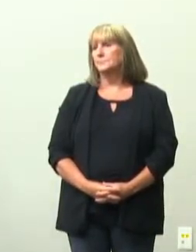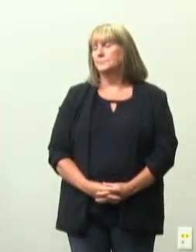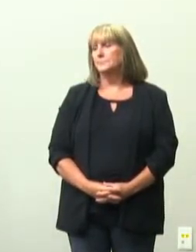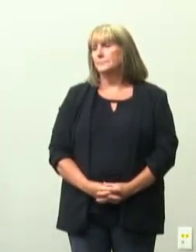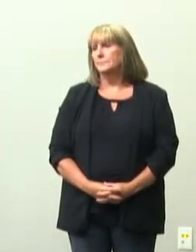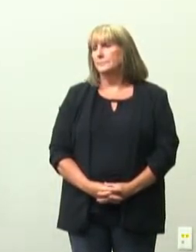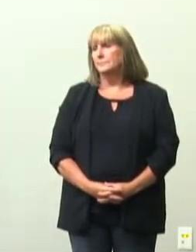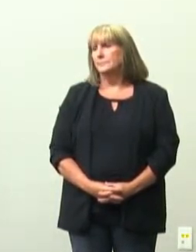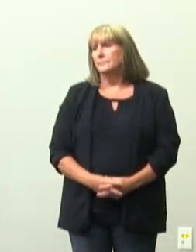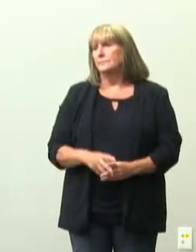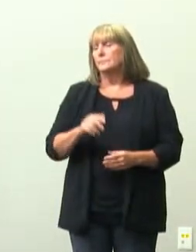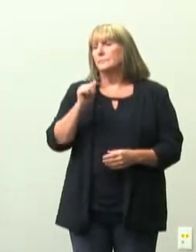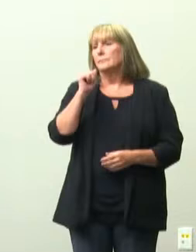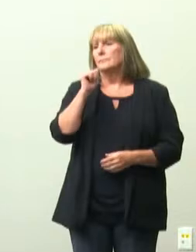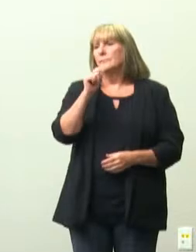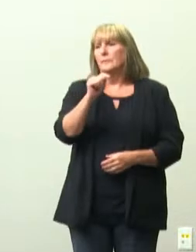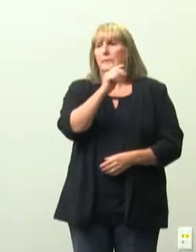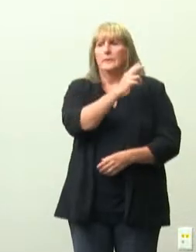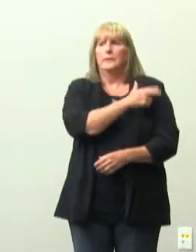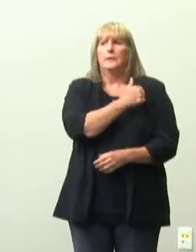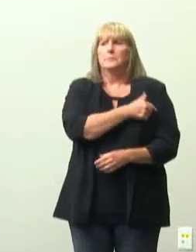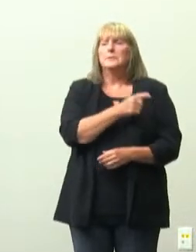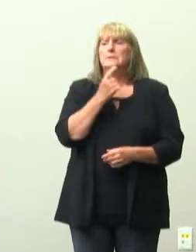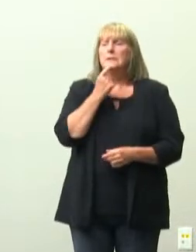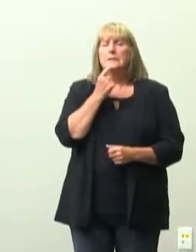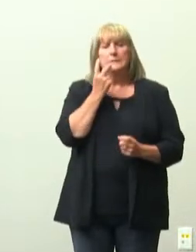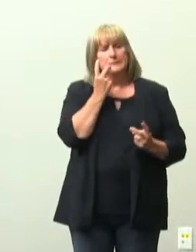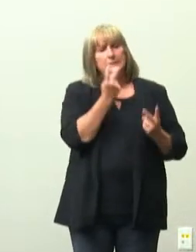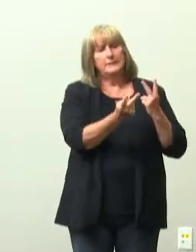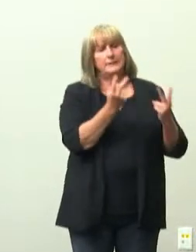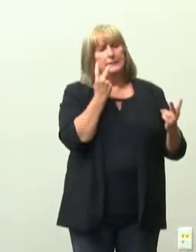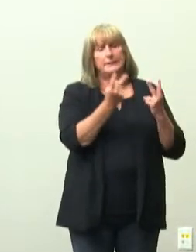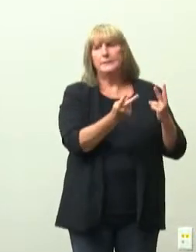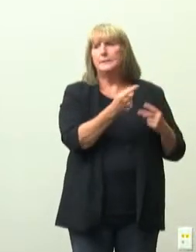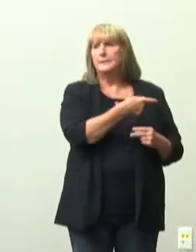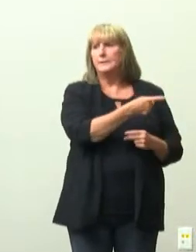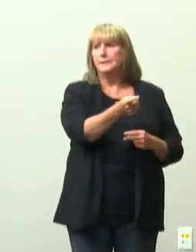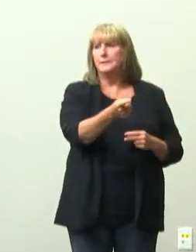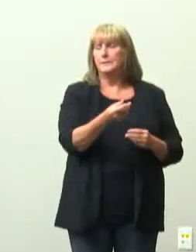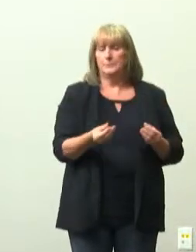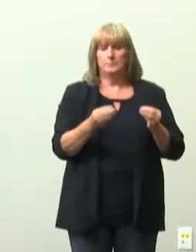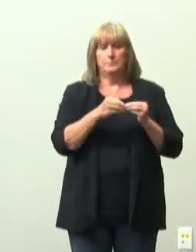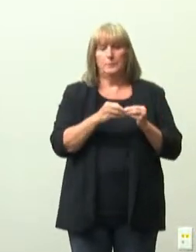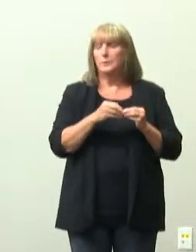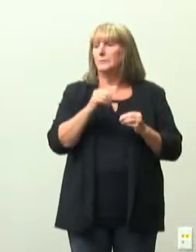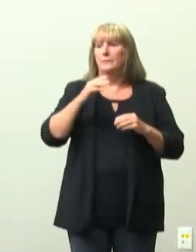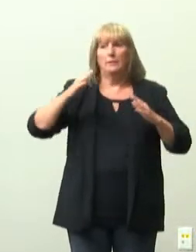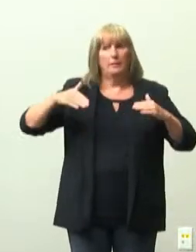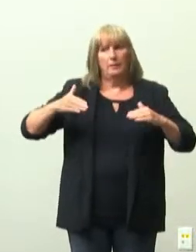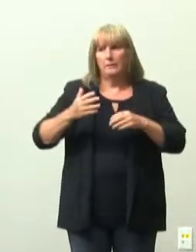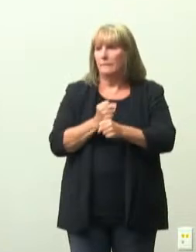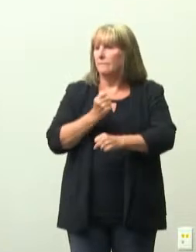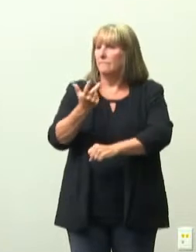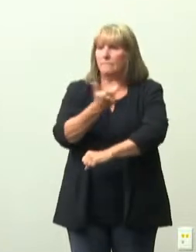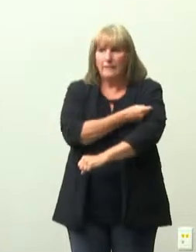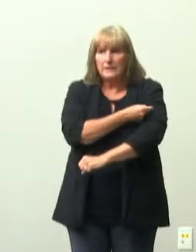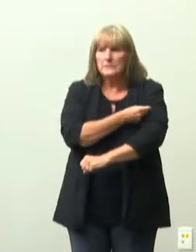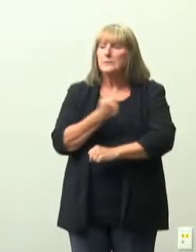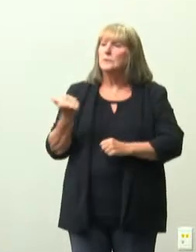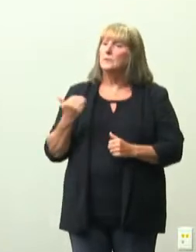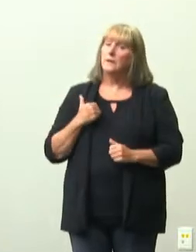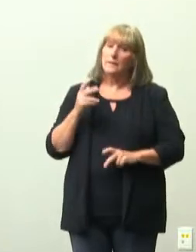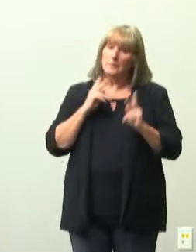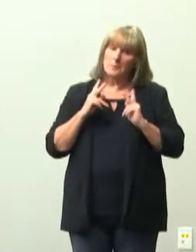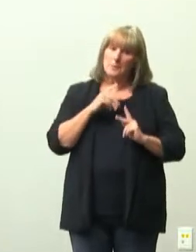So, at the hospital, you said you've seen people who are definitely more that are unvaccinated. Do you have any stories of people that